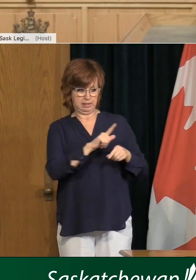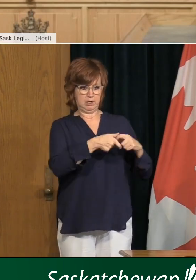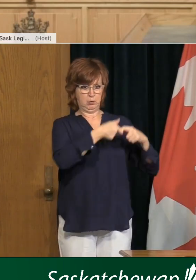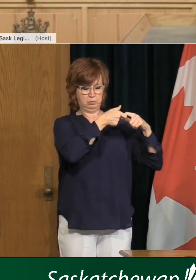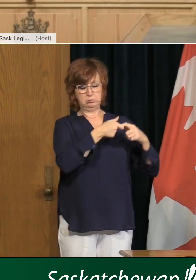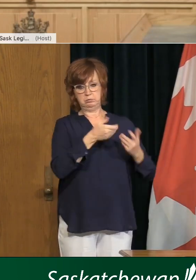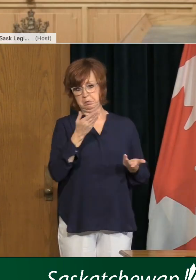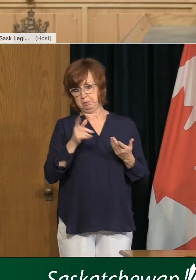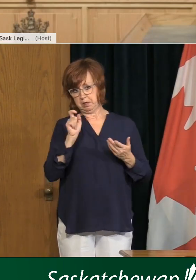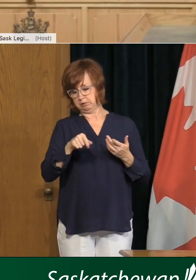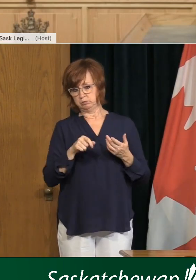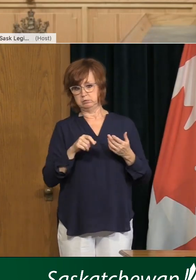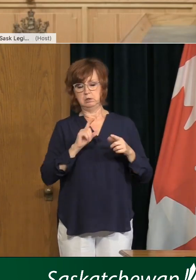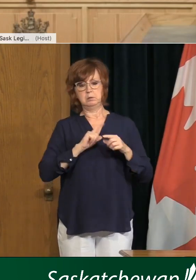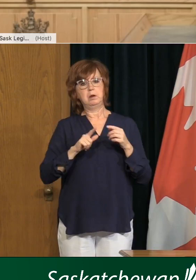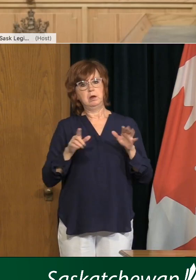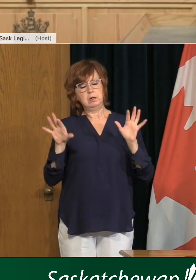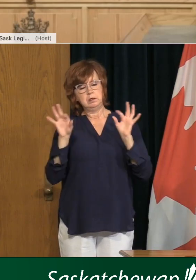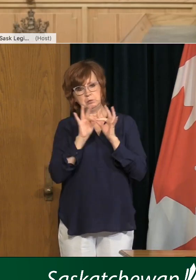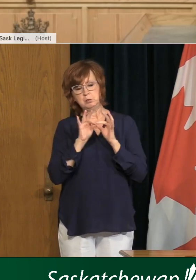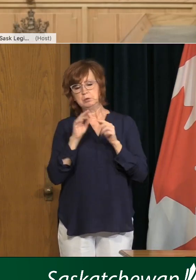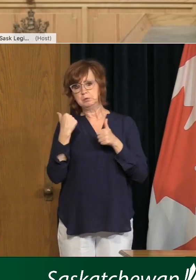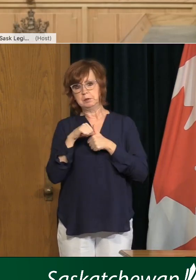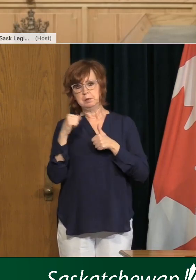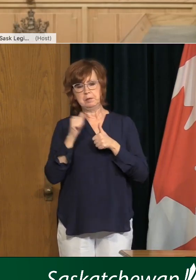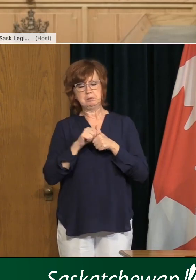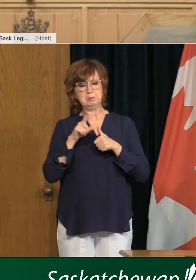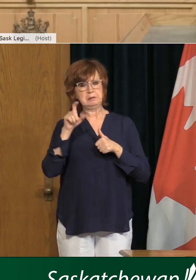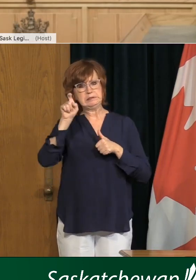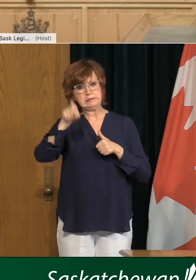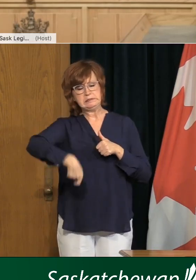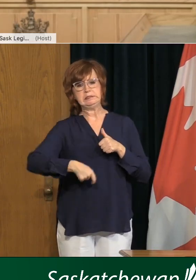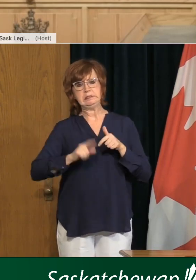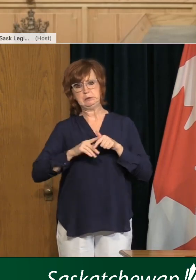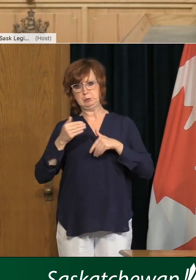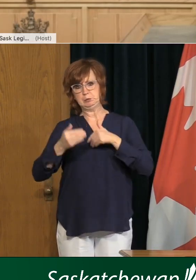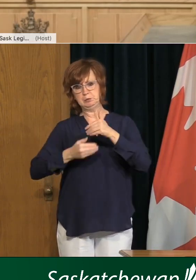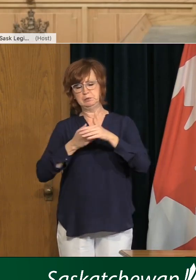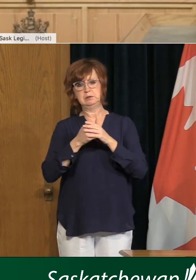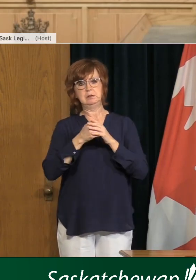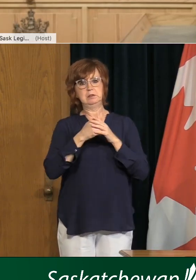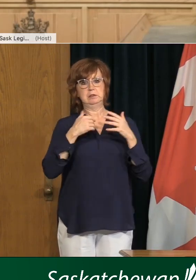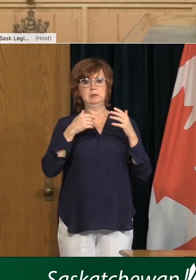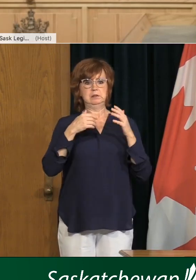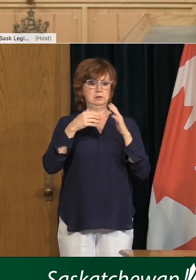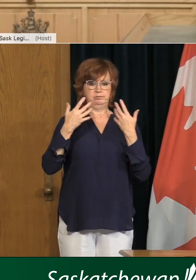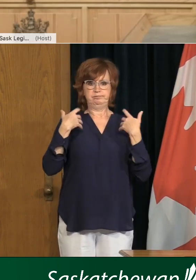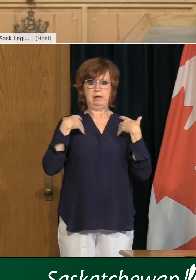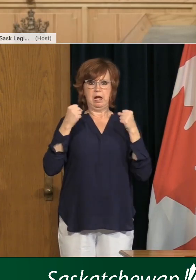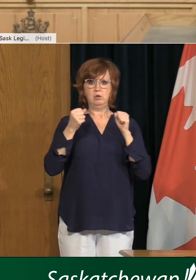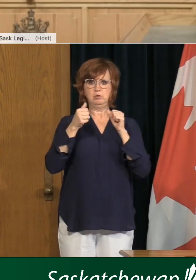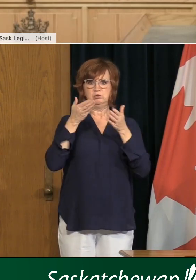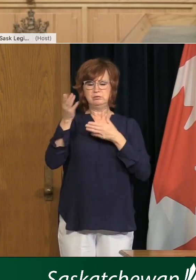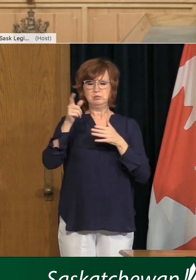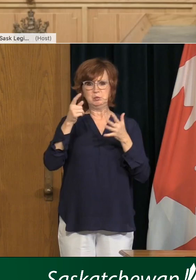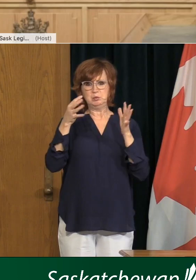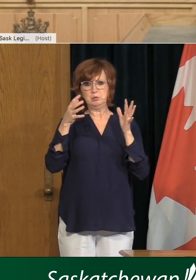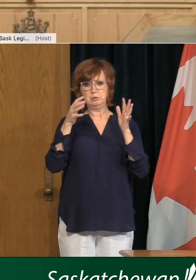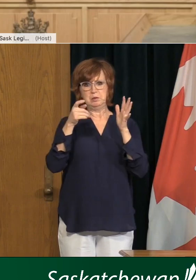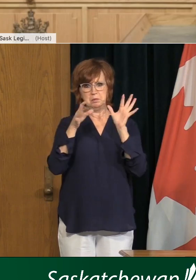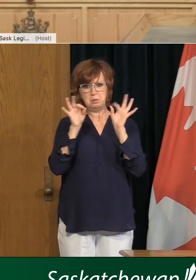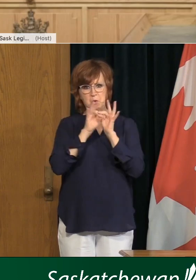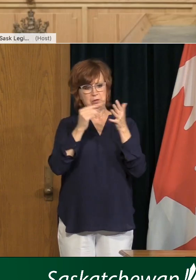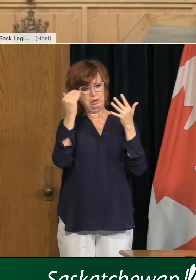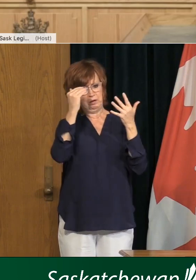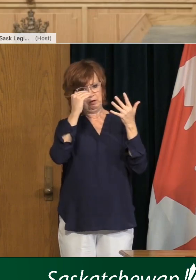need to start to resume some services where we can. While there are risks to resuming services, there are also risks if we don't. When people